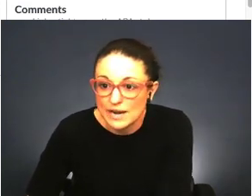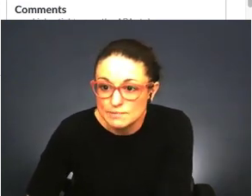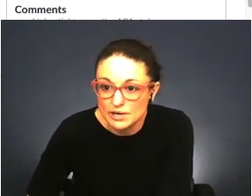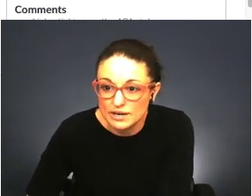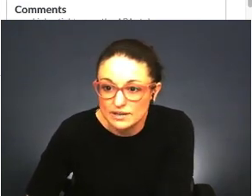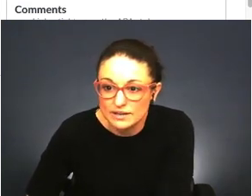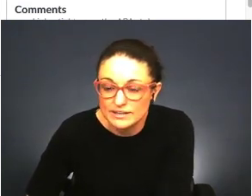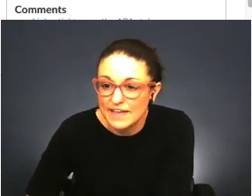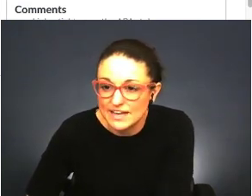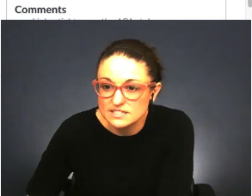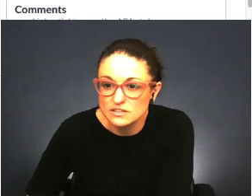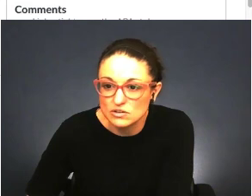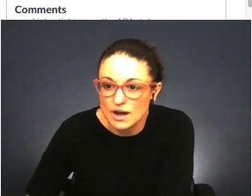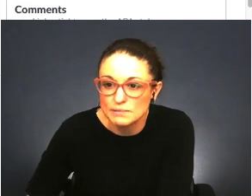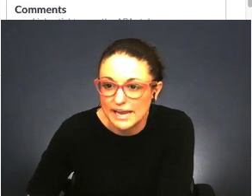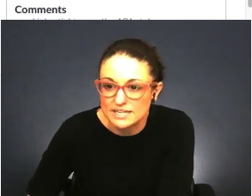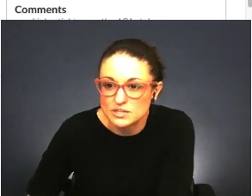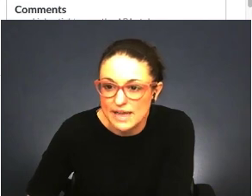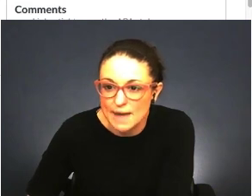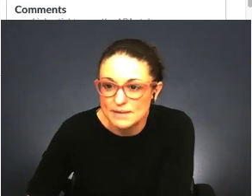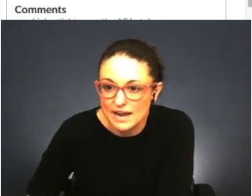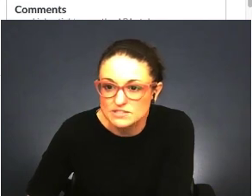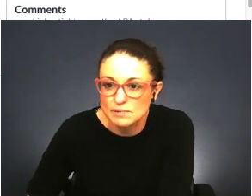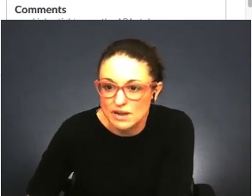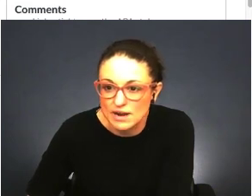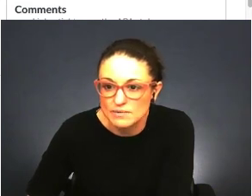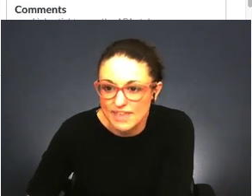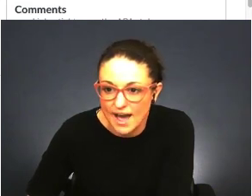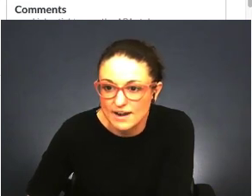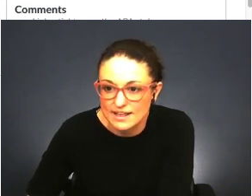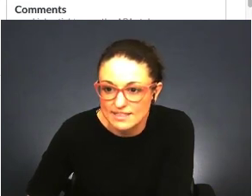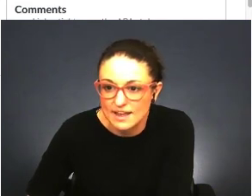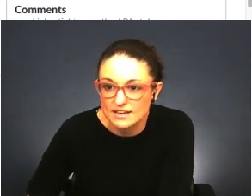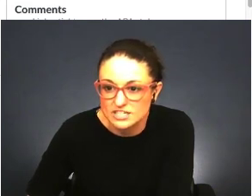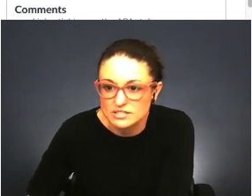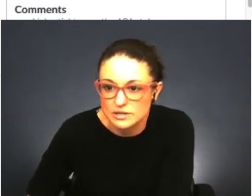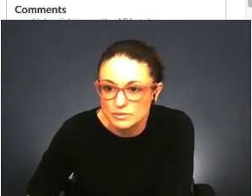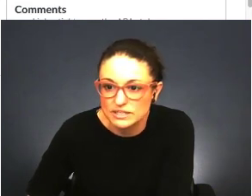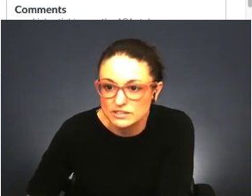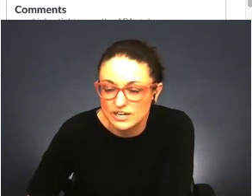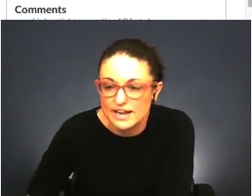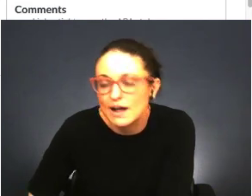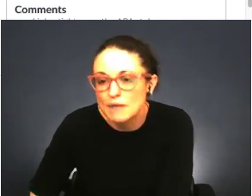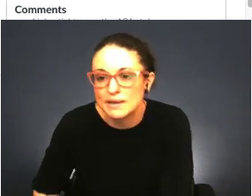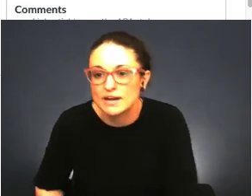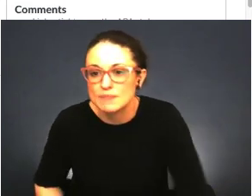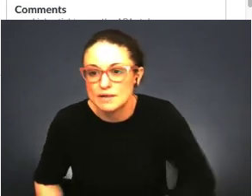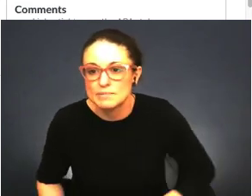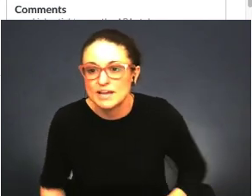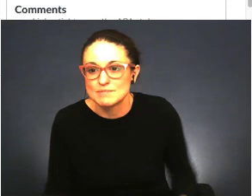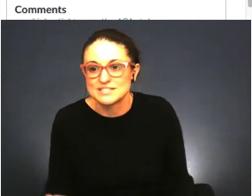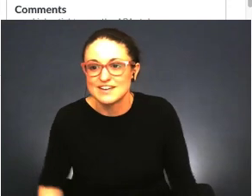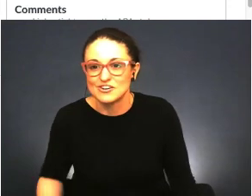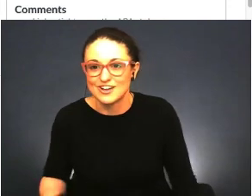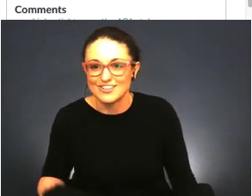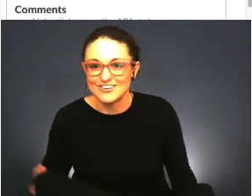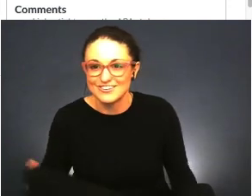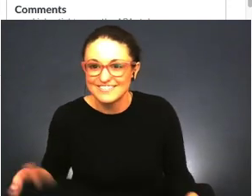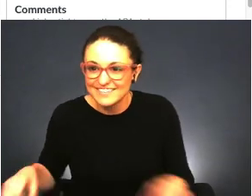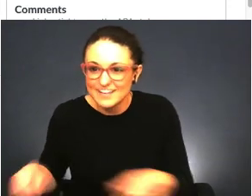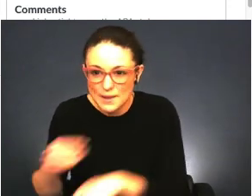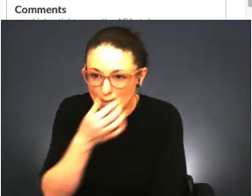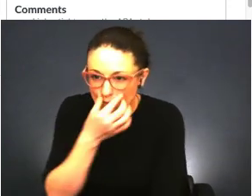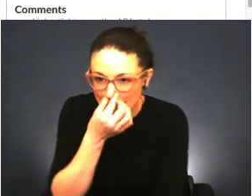The gradebook, yeah, that's a little complicated. So yeah, I'm going to have to play around with that, I think, and really learn it. I'll pick it up. I'll pick it up as I go along